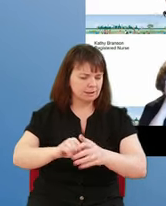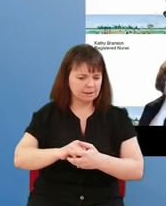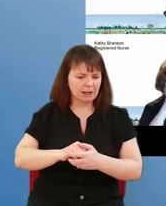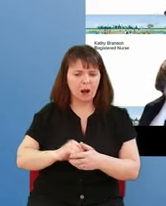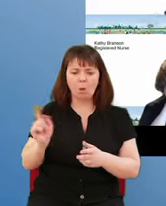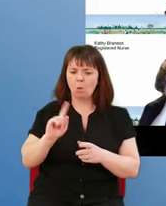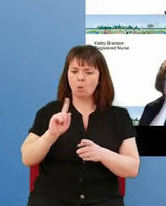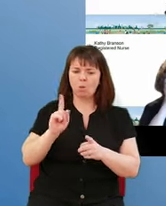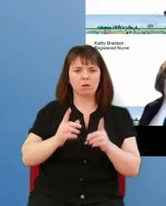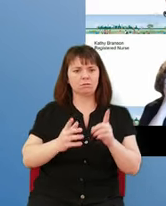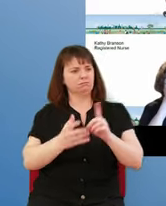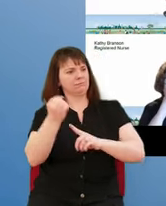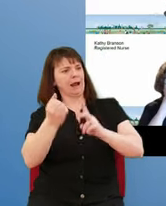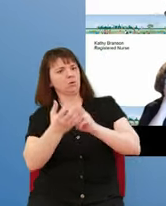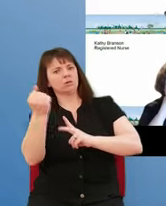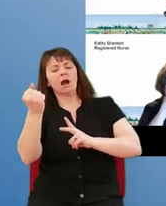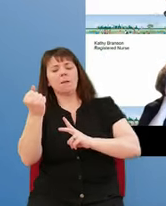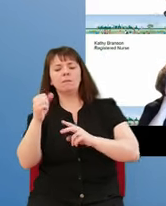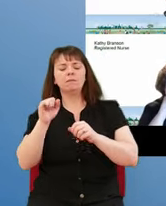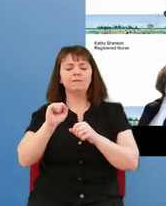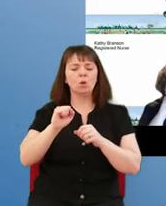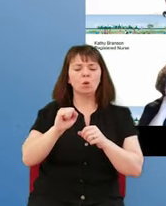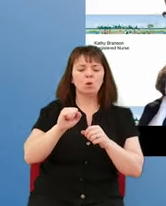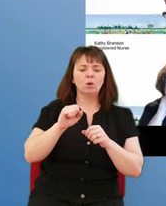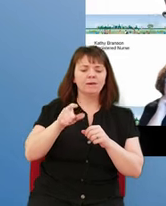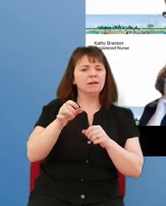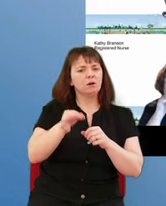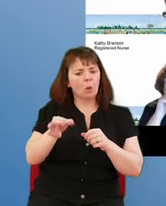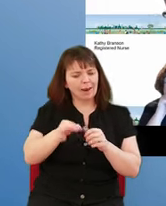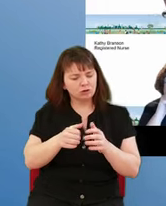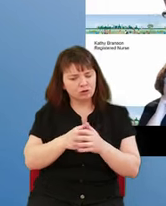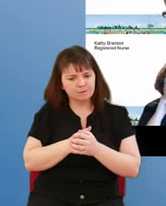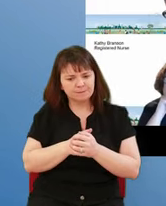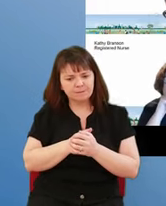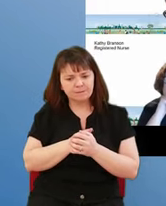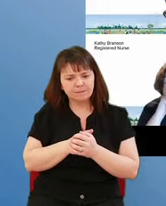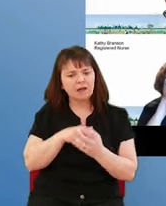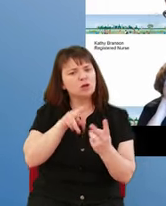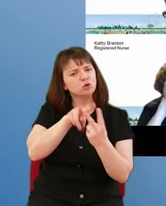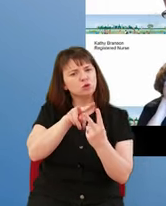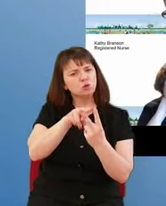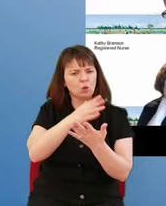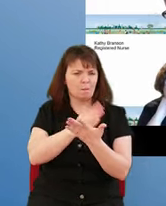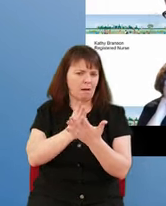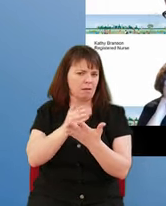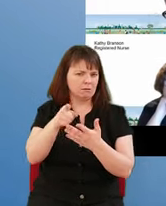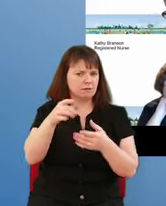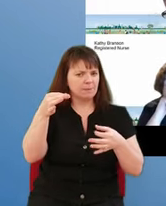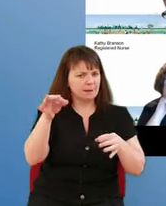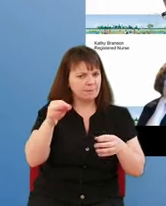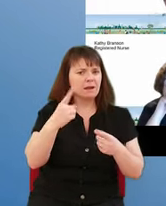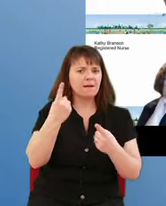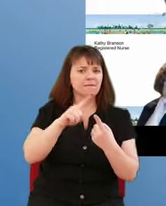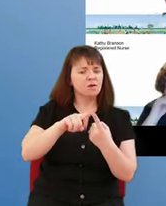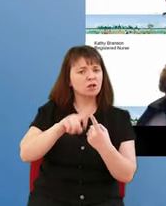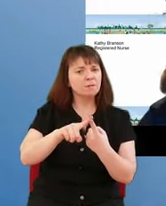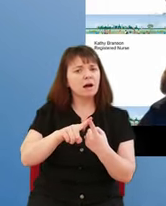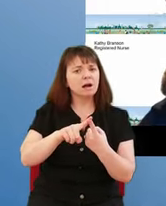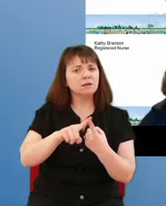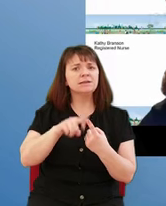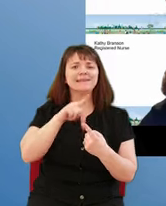this paper that is before you. The first part of it is actually the process for resilience funding, which members may